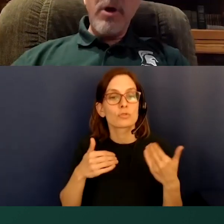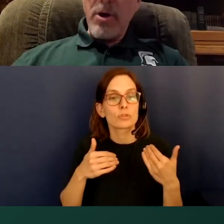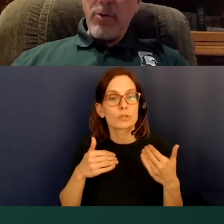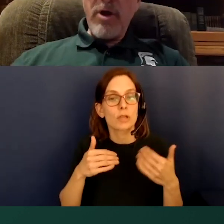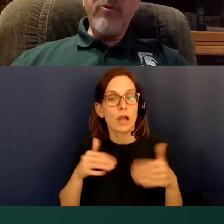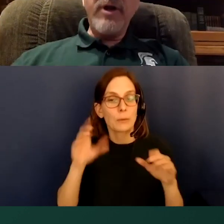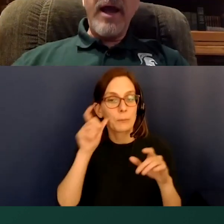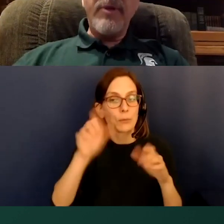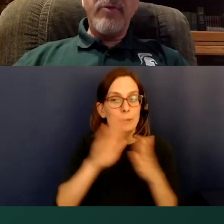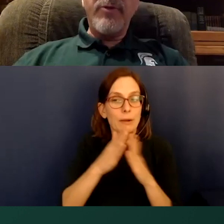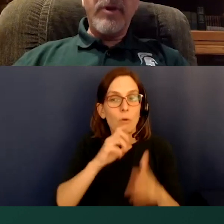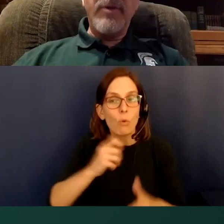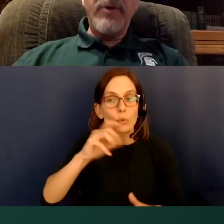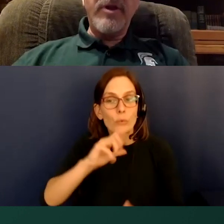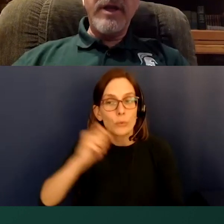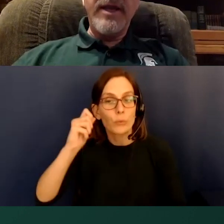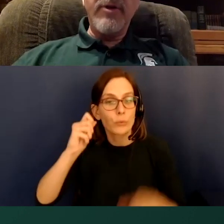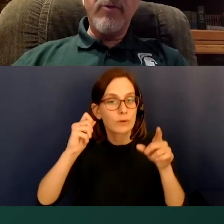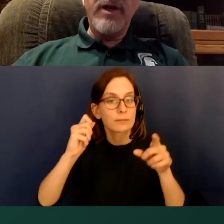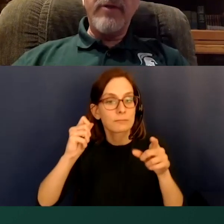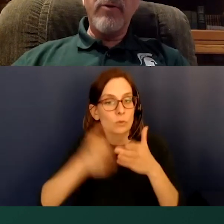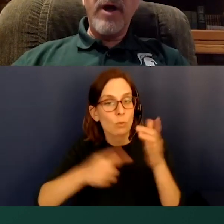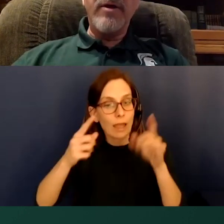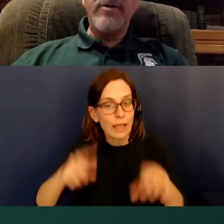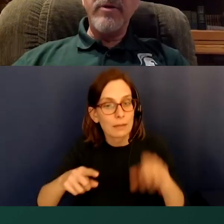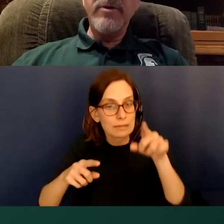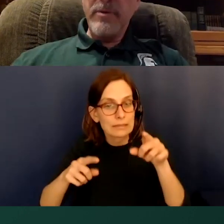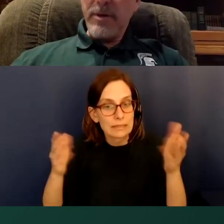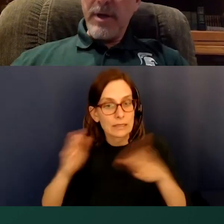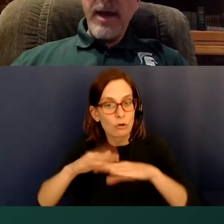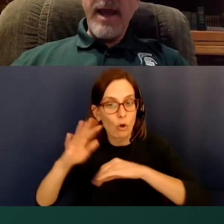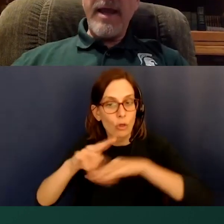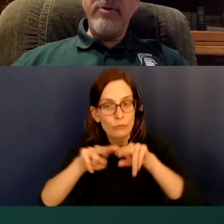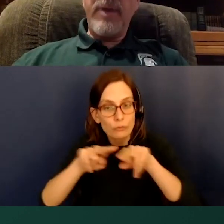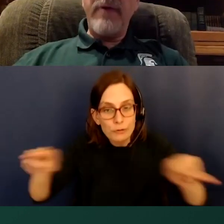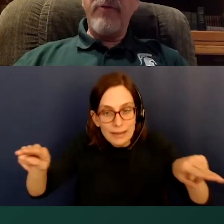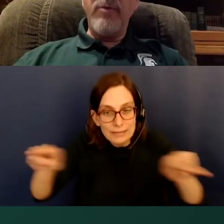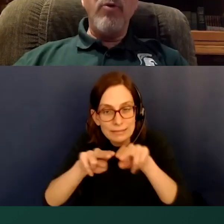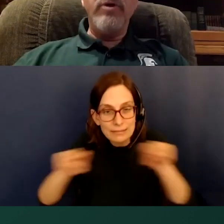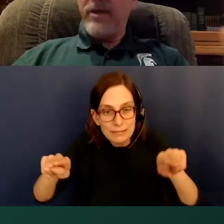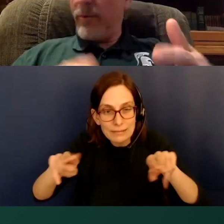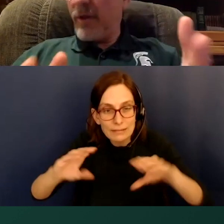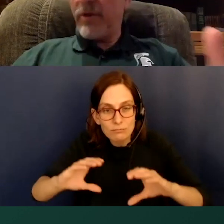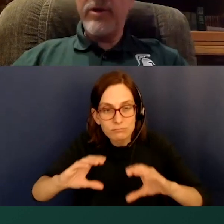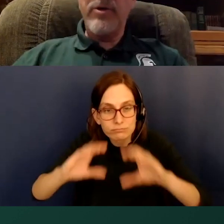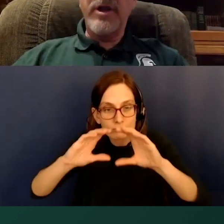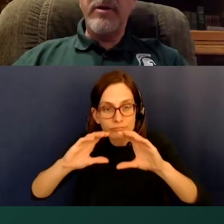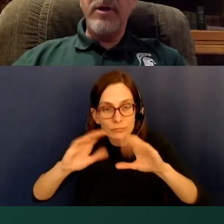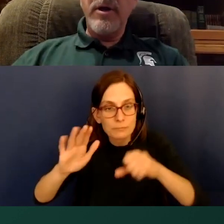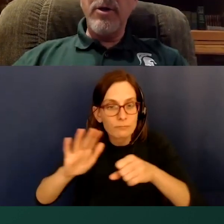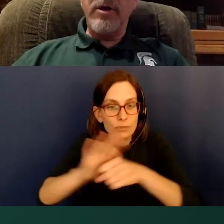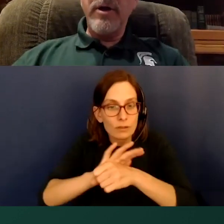older. Watch what happens with the Smith's Sea. Here it's right on the horizon. And by full moon in this particular